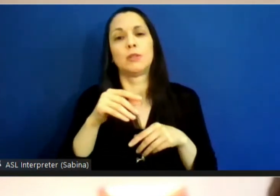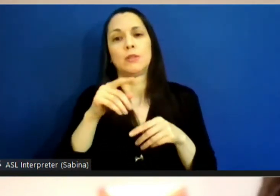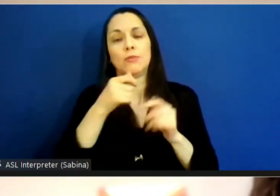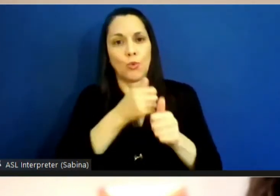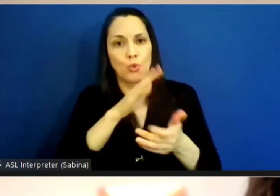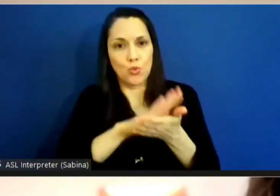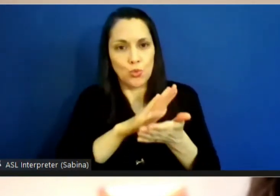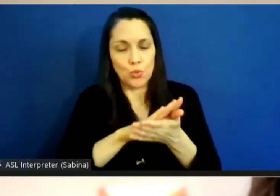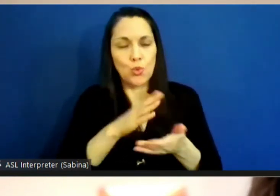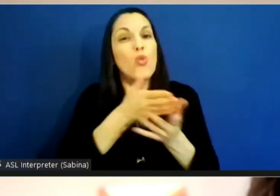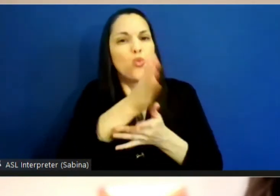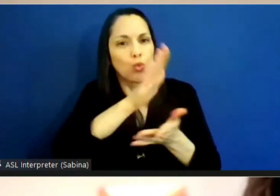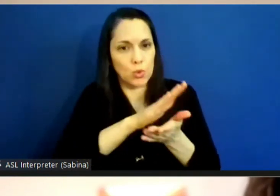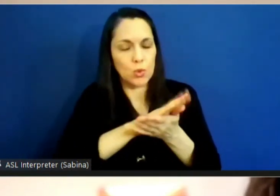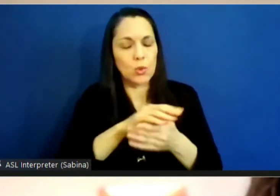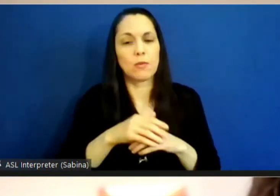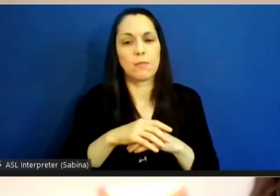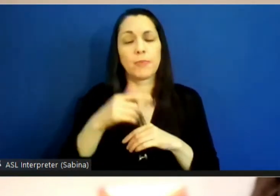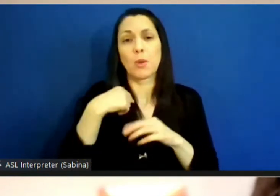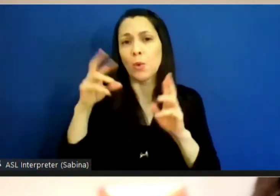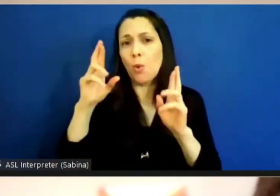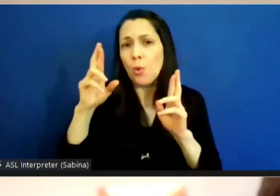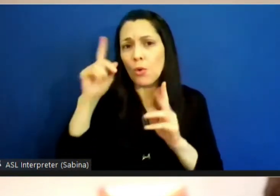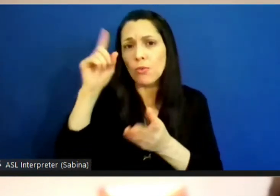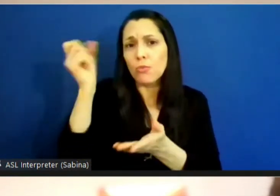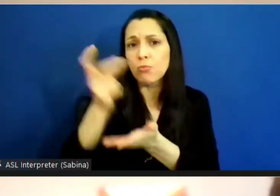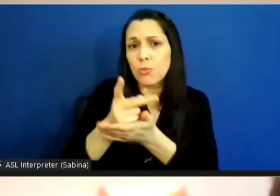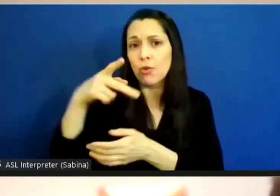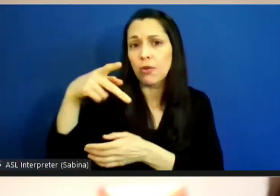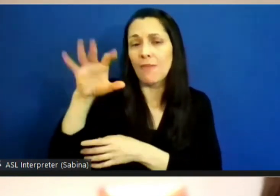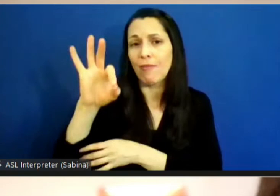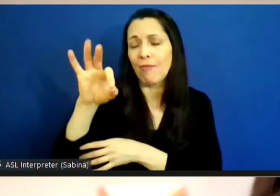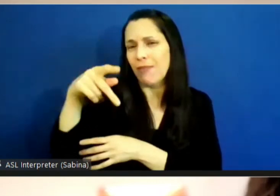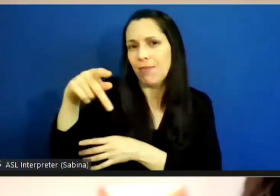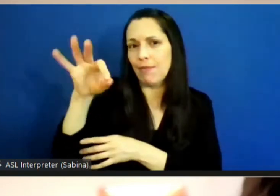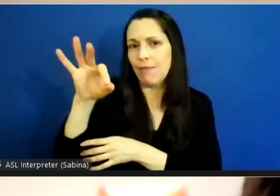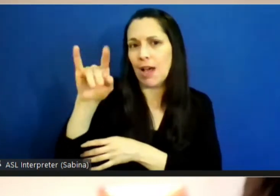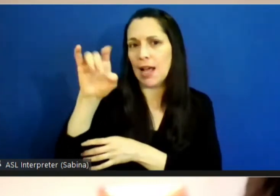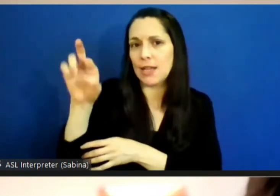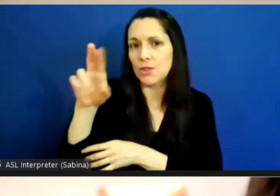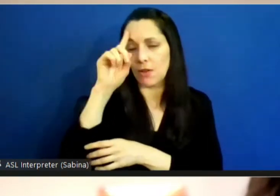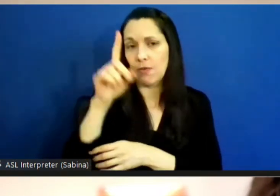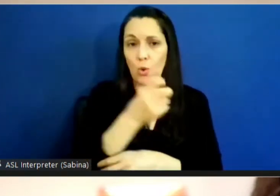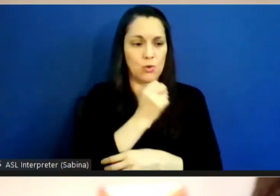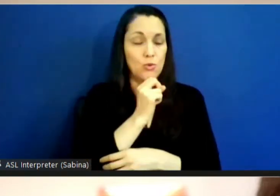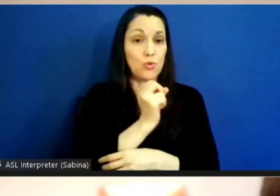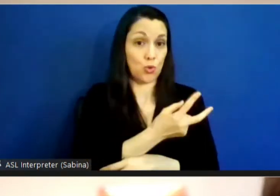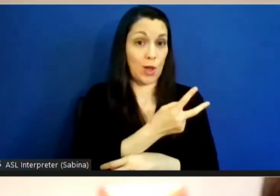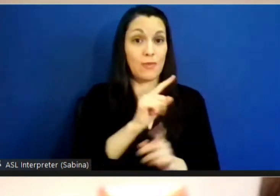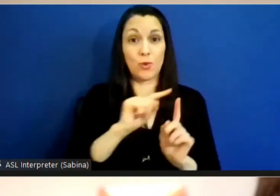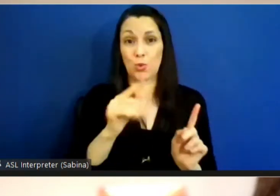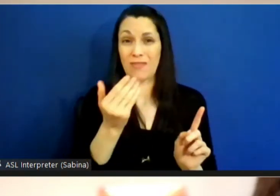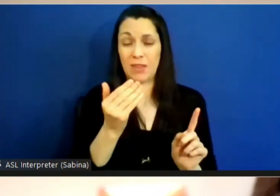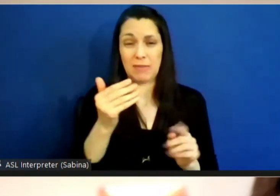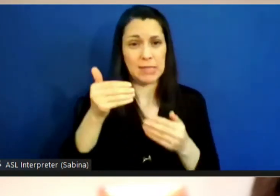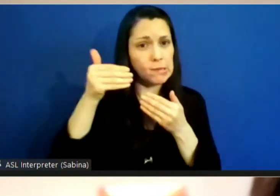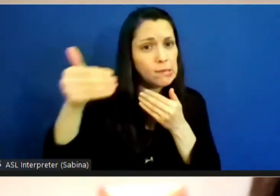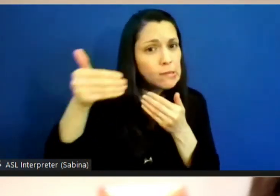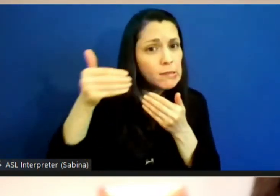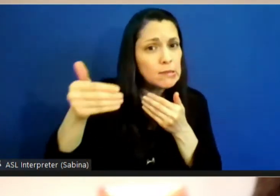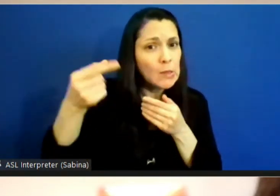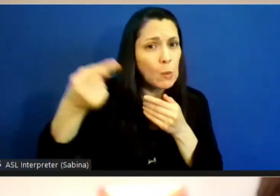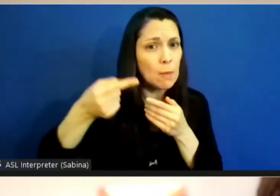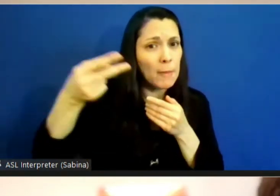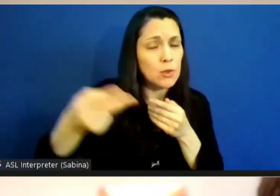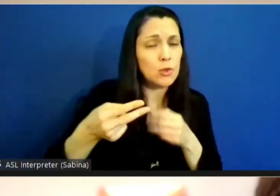the approval of the Pfizer vaccine for the 12 to 15-year-olds in the next 1 to 2 months, and looking forward to vaccinating